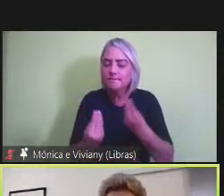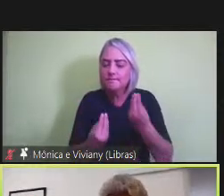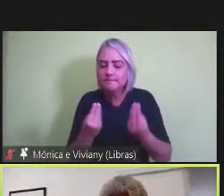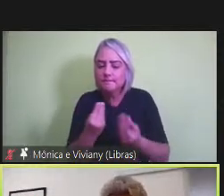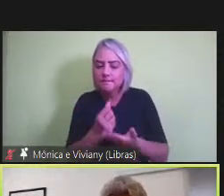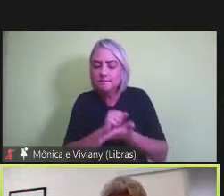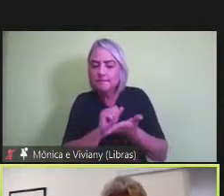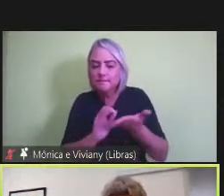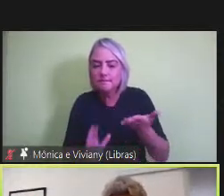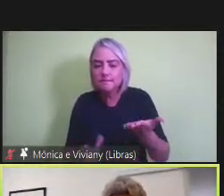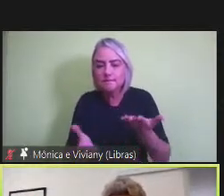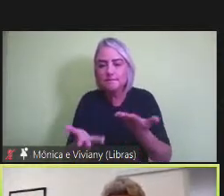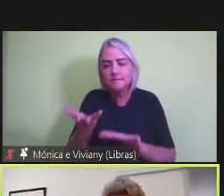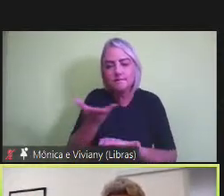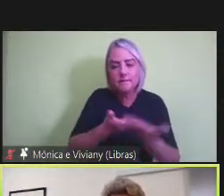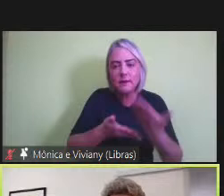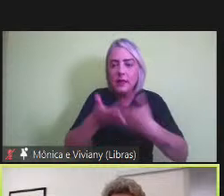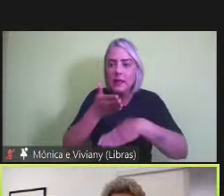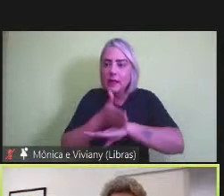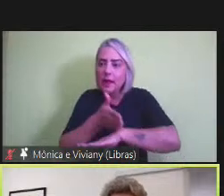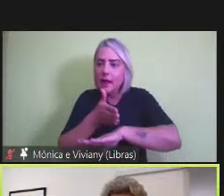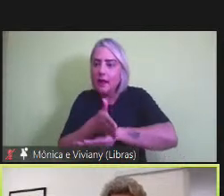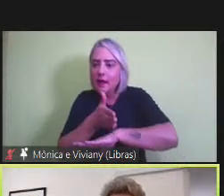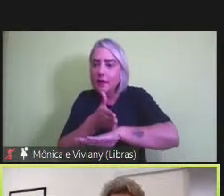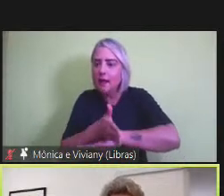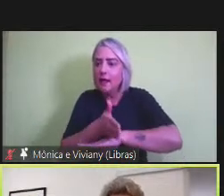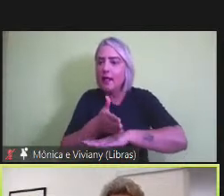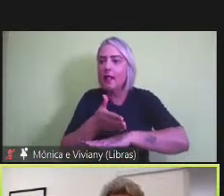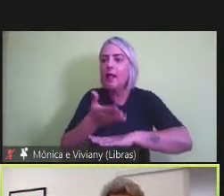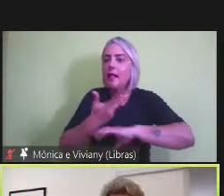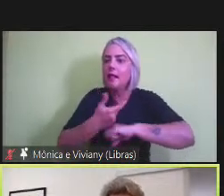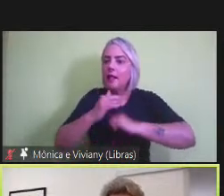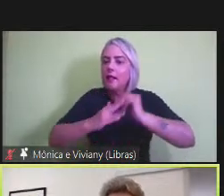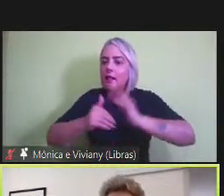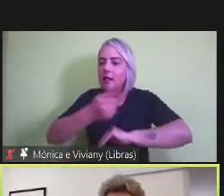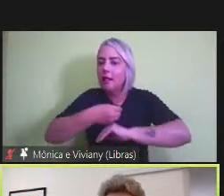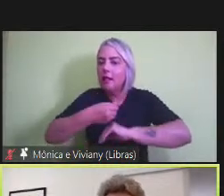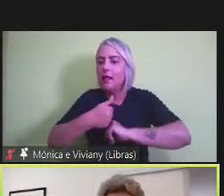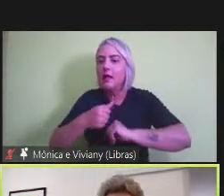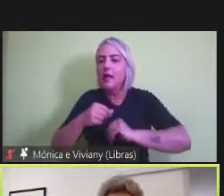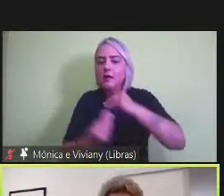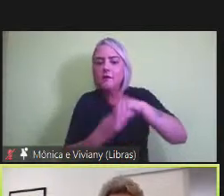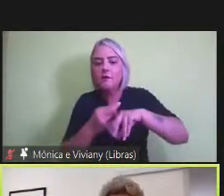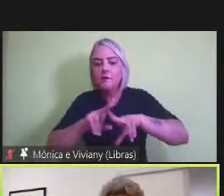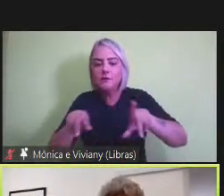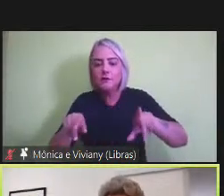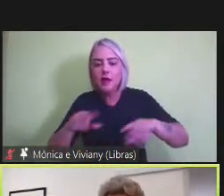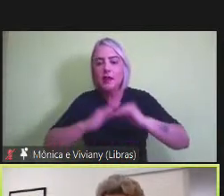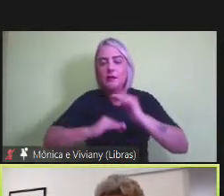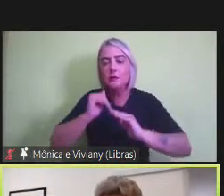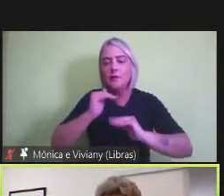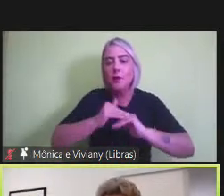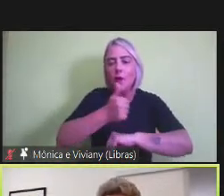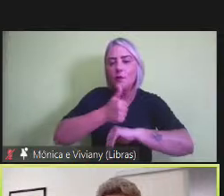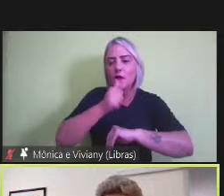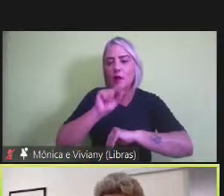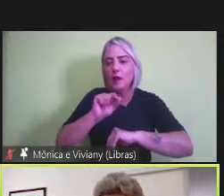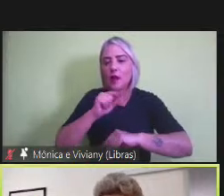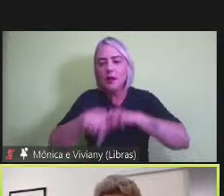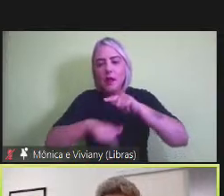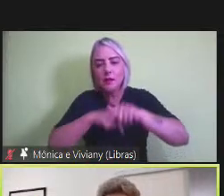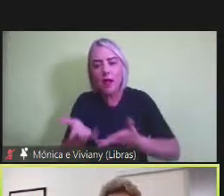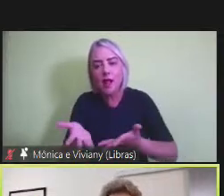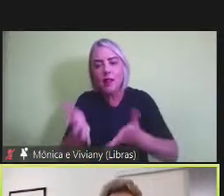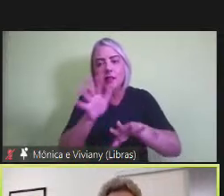in many actions, that the intervention is interprofessional, that involves different professionals, and that they can act in